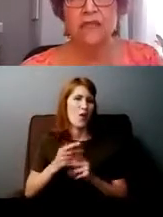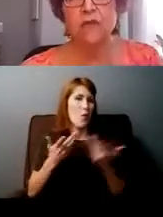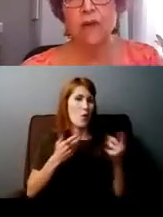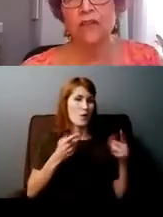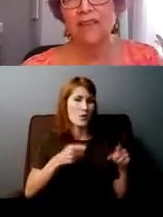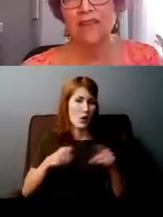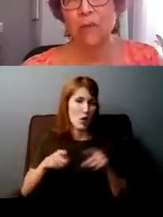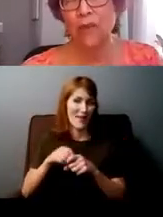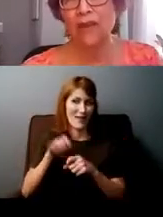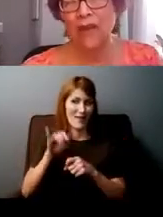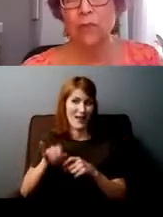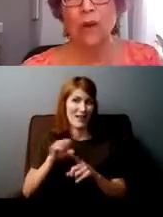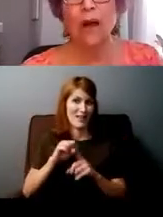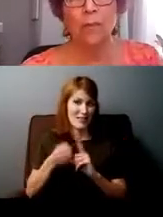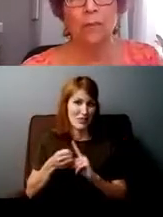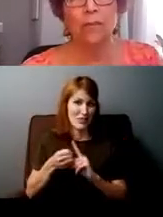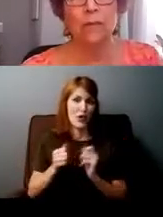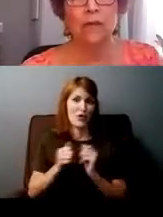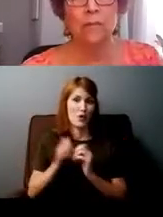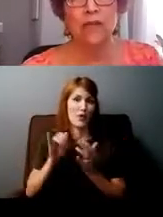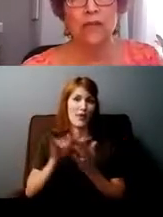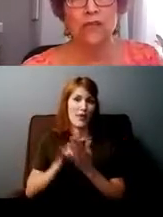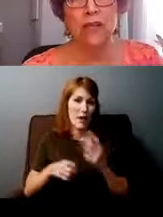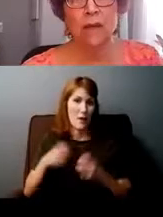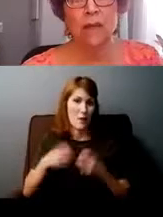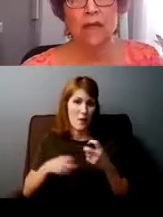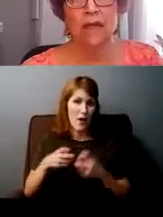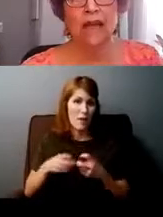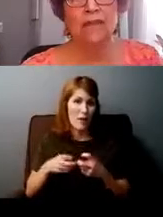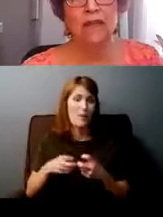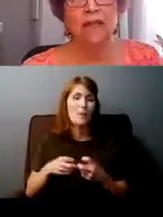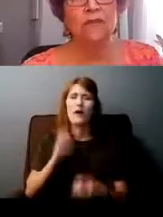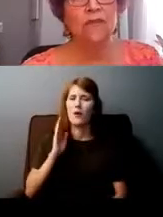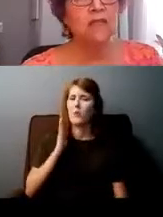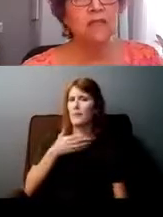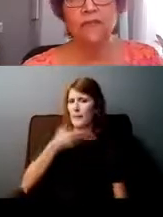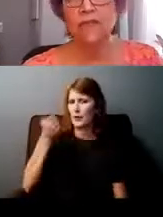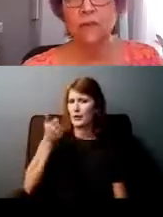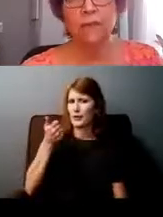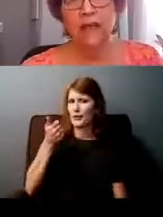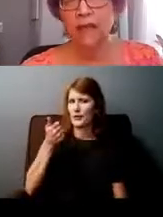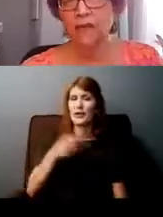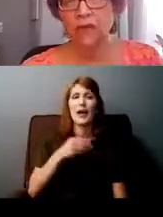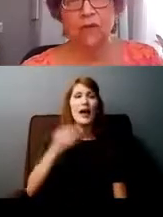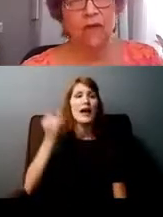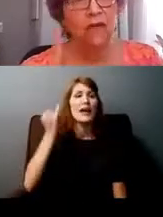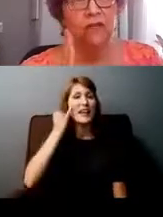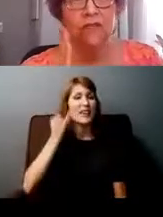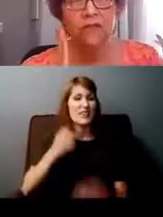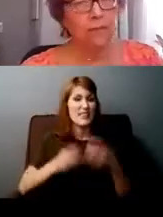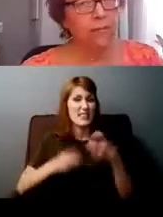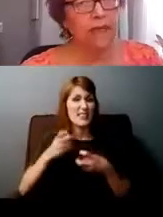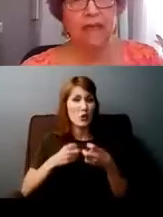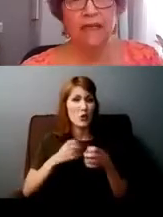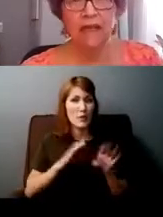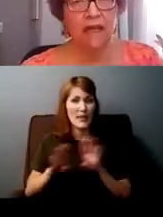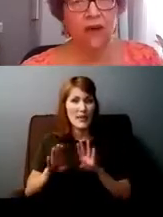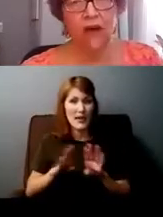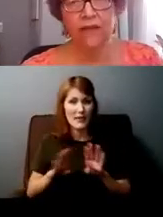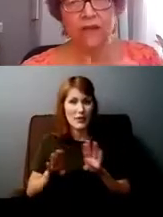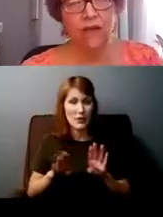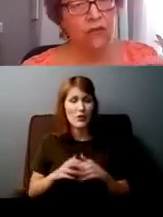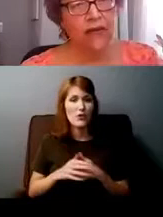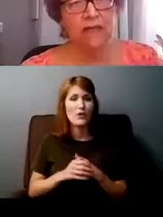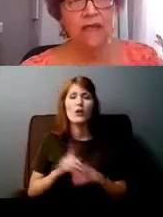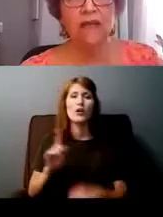that situation, with that problem, you'll be in better shape. And then if it's difficult behavior, just meeting it head